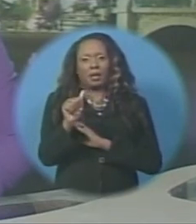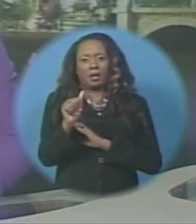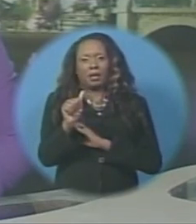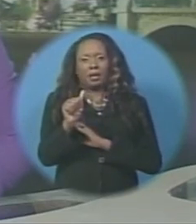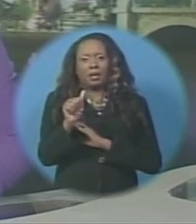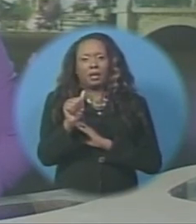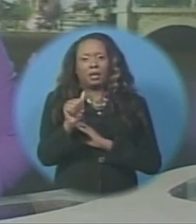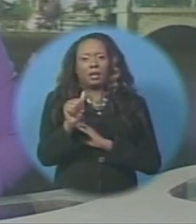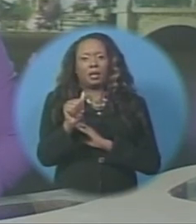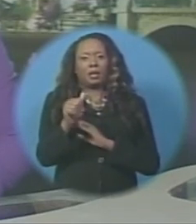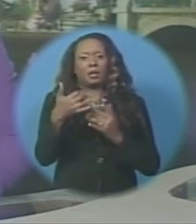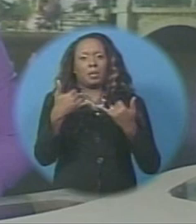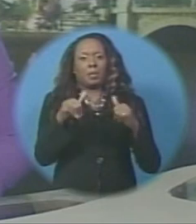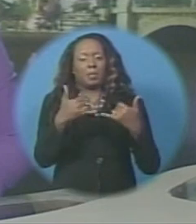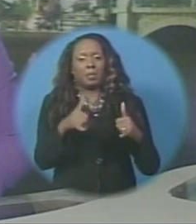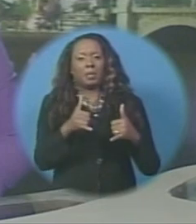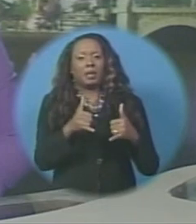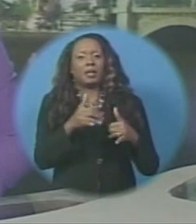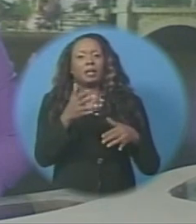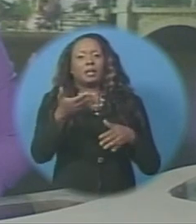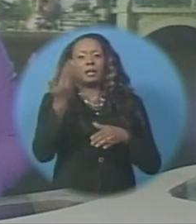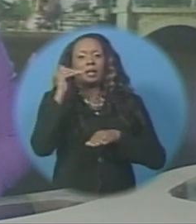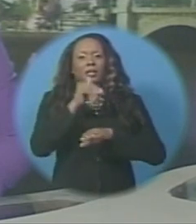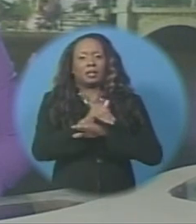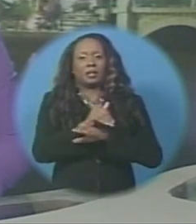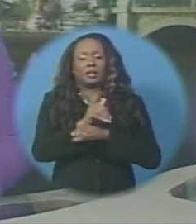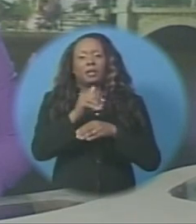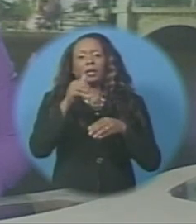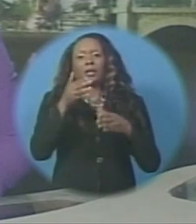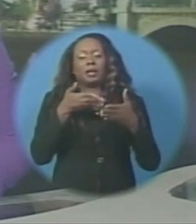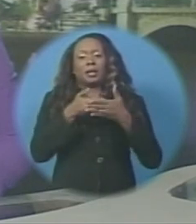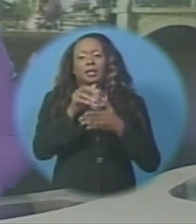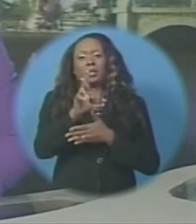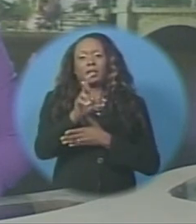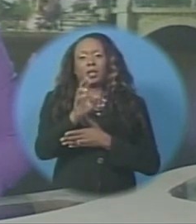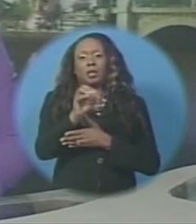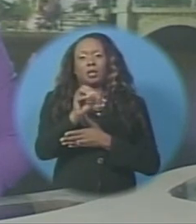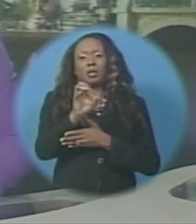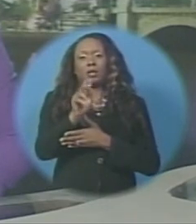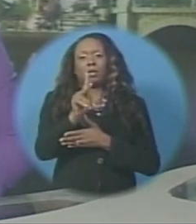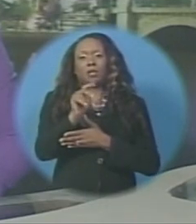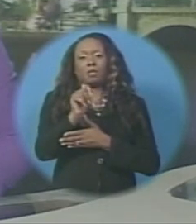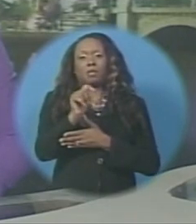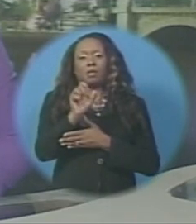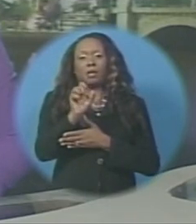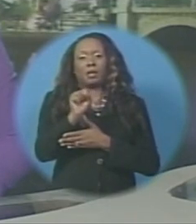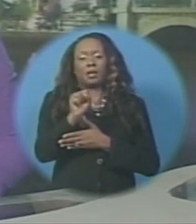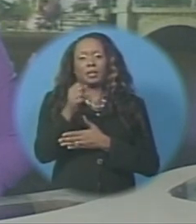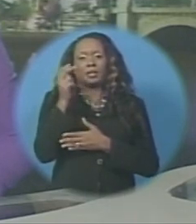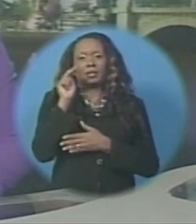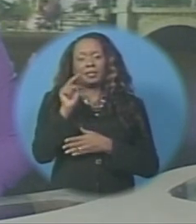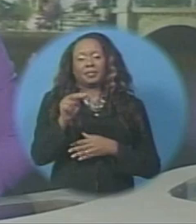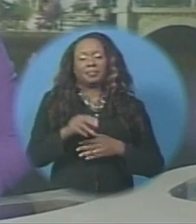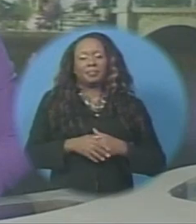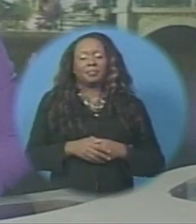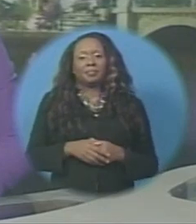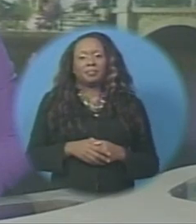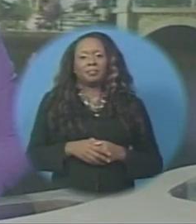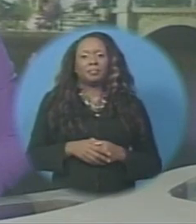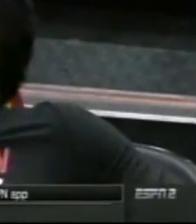red-hot Houston Rockets 119-105 last night. Meanwhile, there was also a win for the OKC Thunder over the